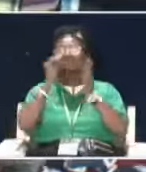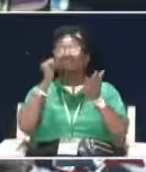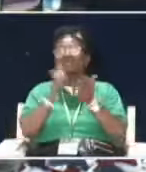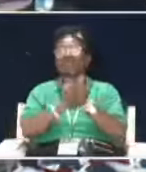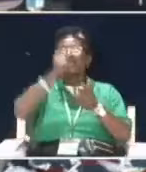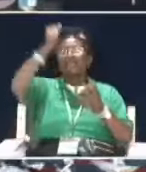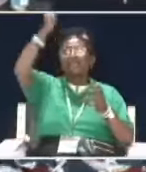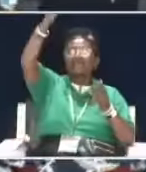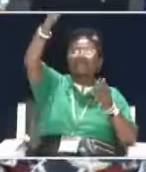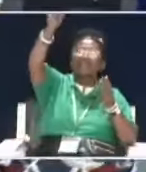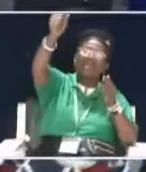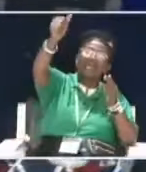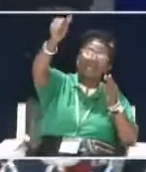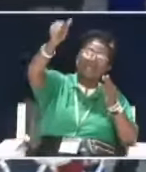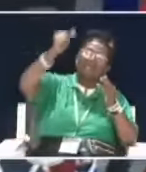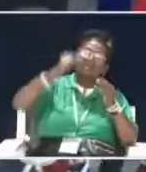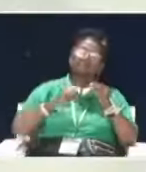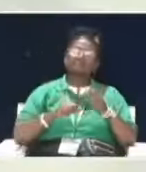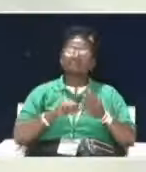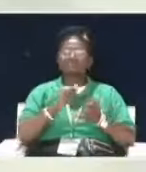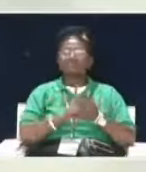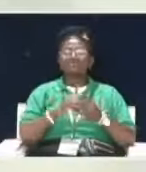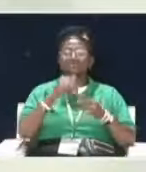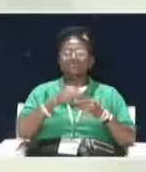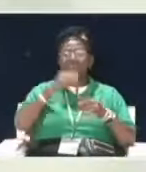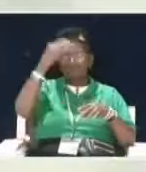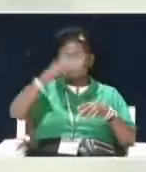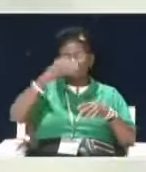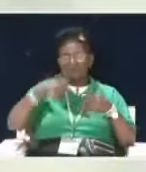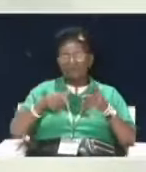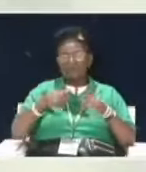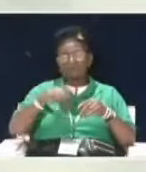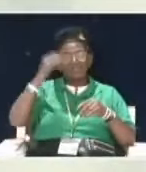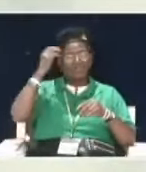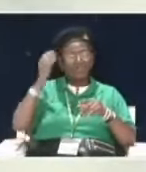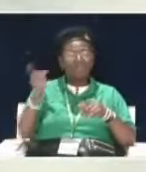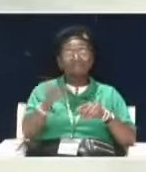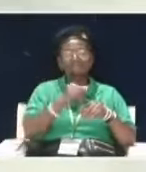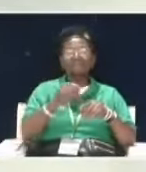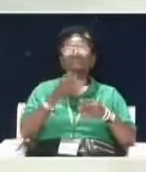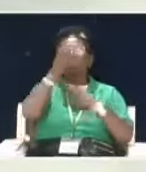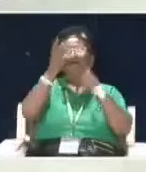Amen. Now, those of you in front, let me hear you shout hallelujah.